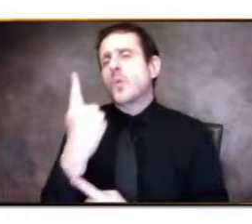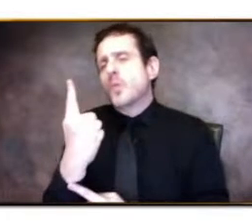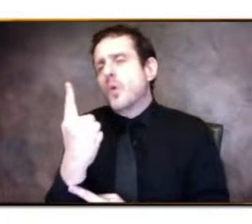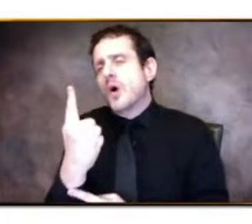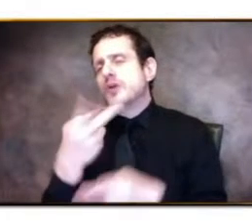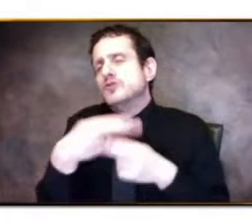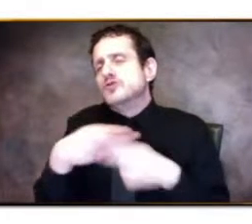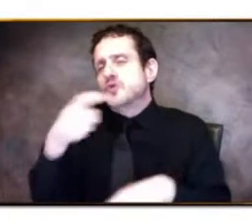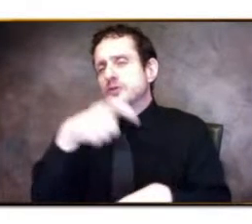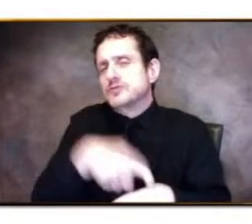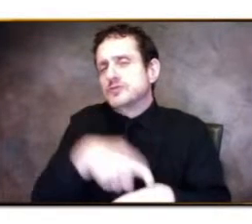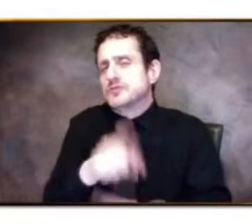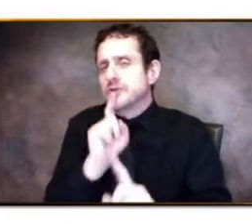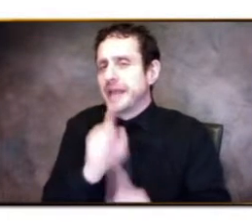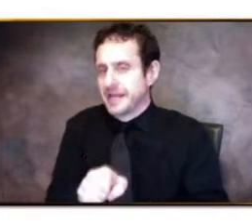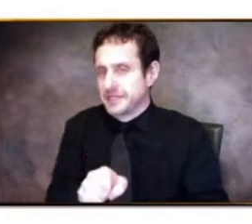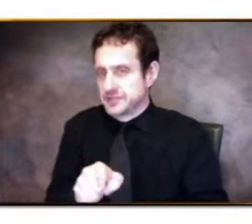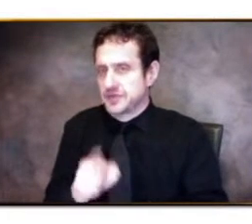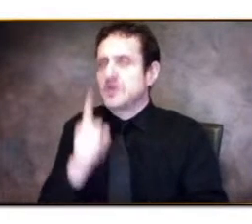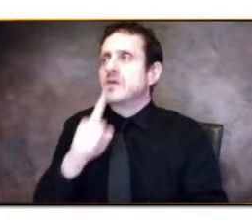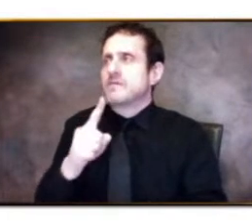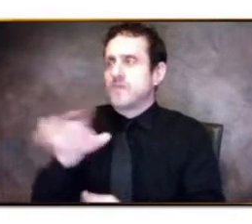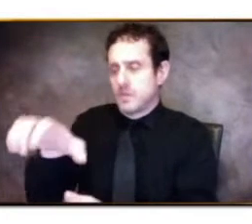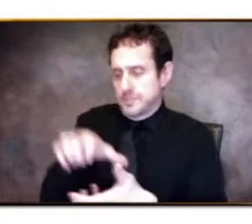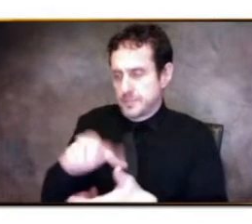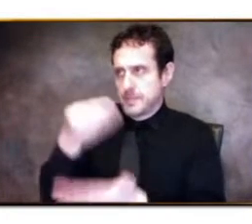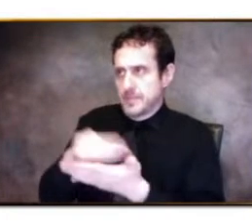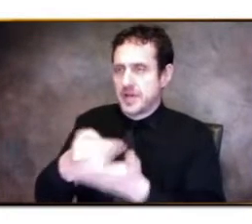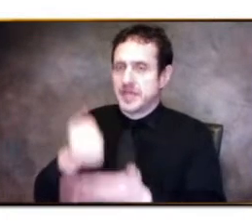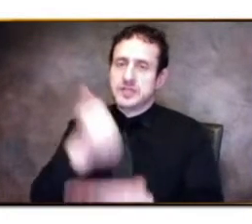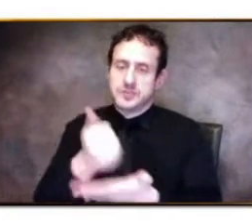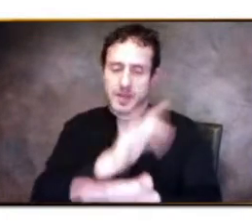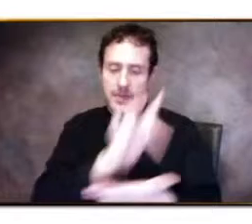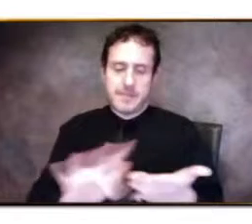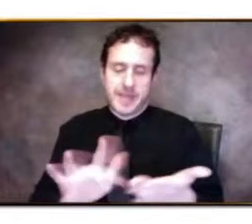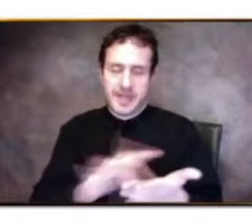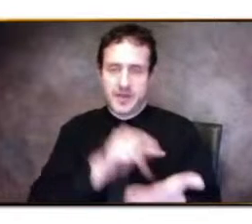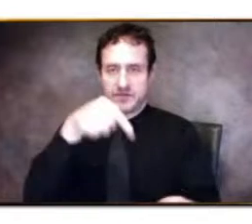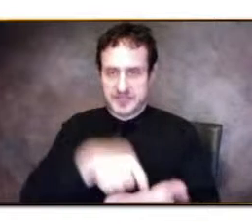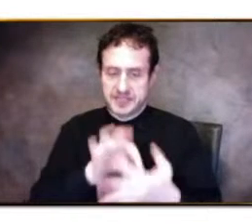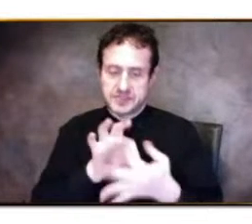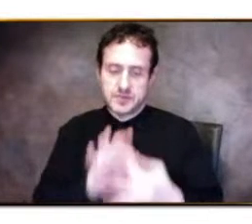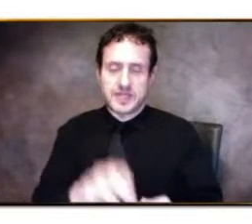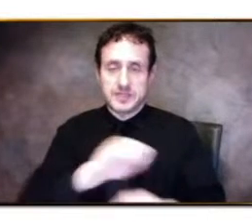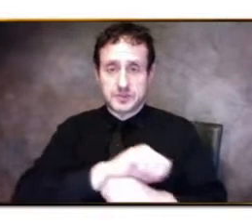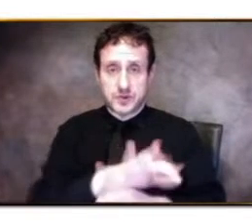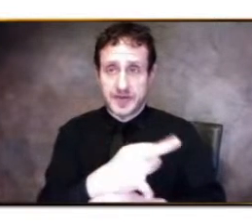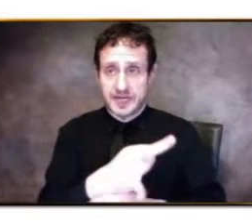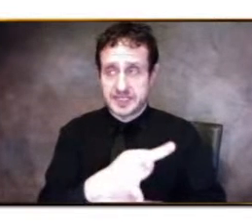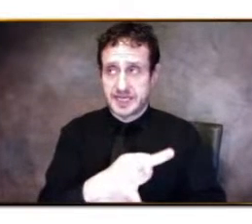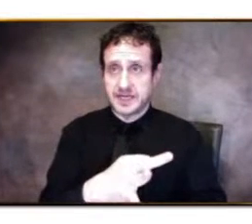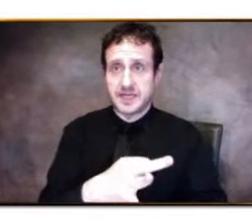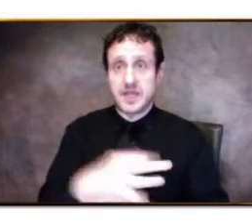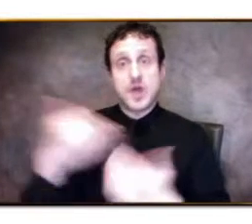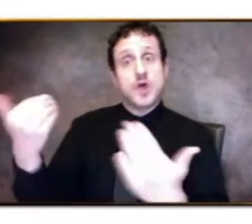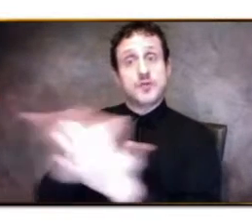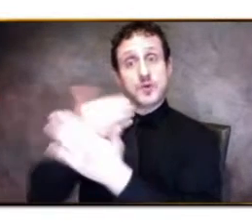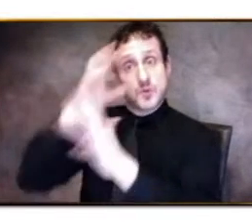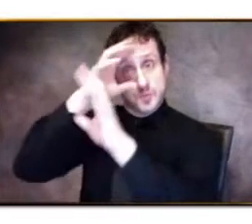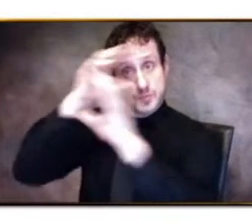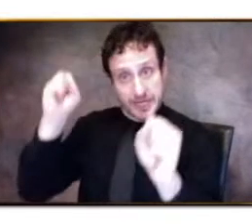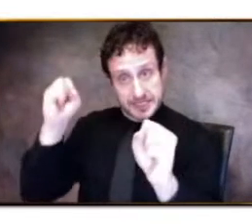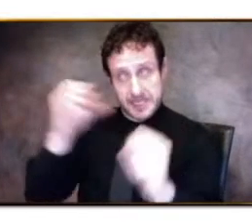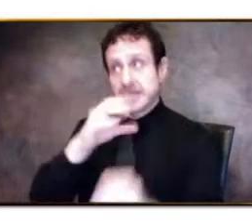short-term COVID-related fiscal issues that we face. The President-elect and the U.S. House of Representatives